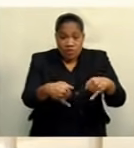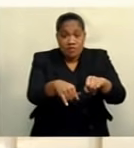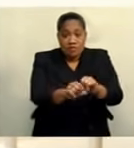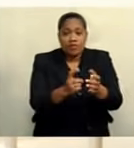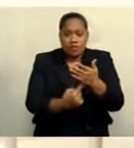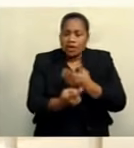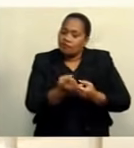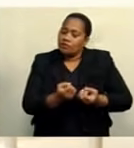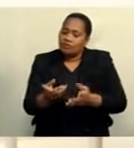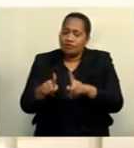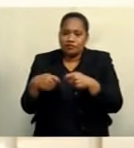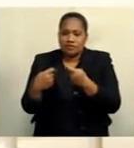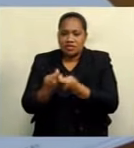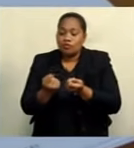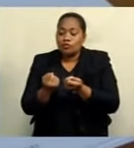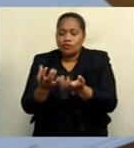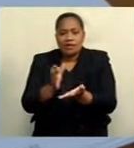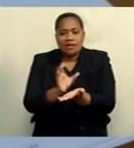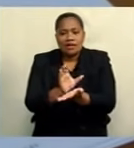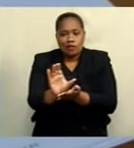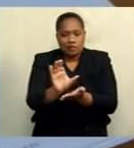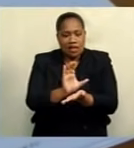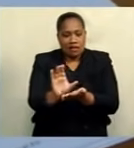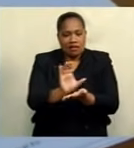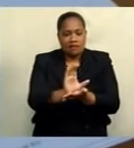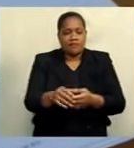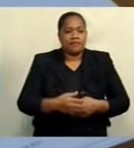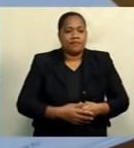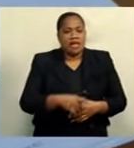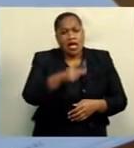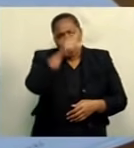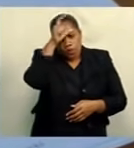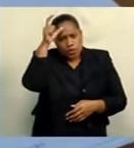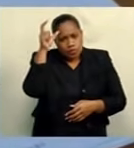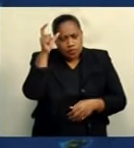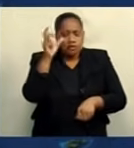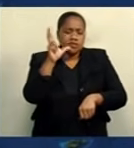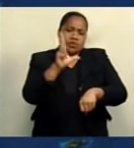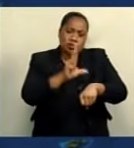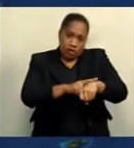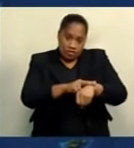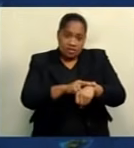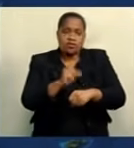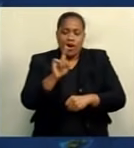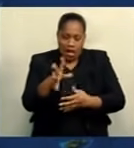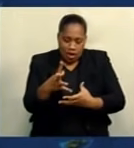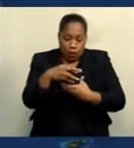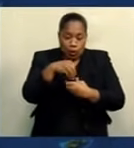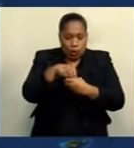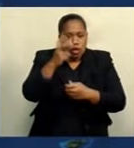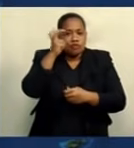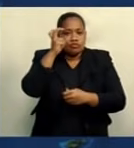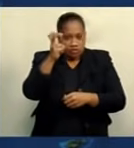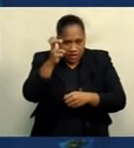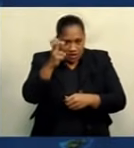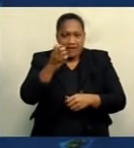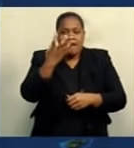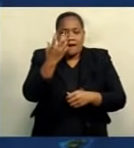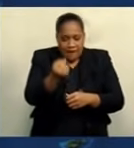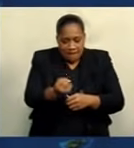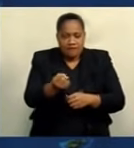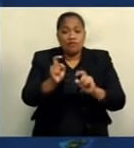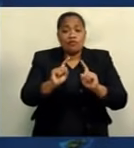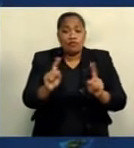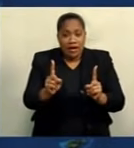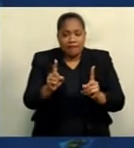counselling services. Our doctors too and nurses and all our health staff, as part of their training, there's a significant part of their training